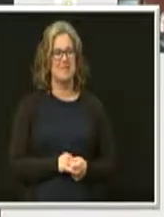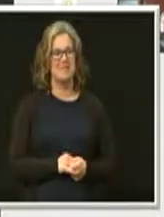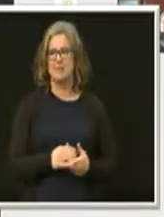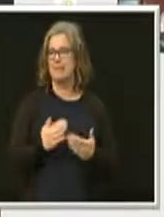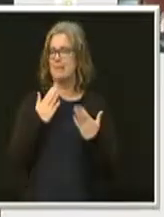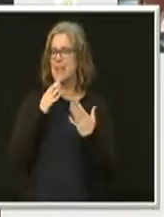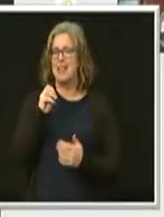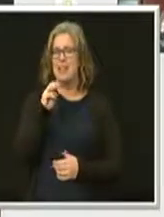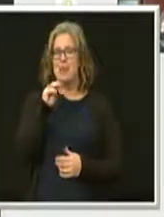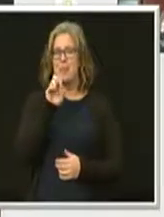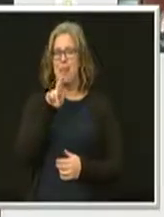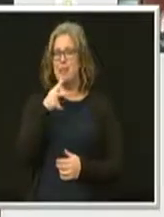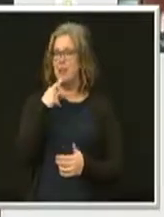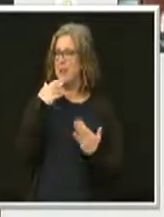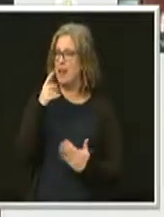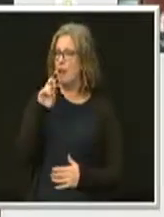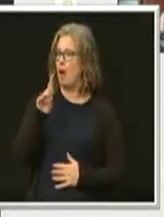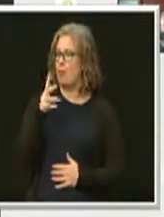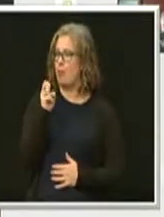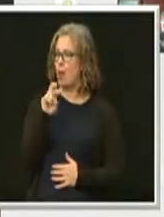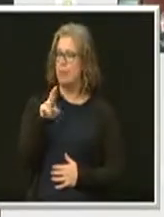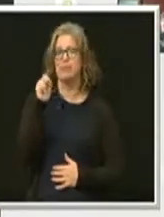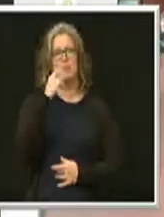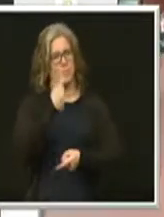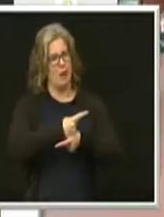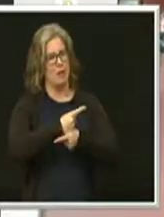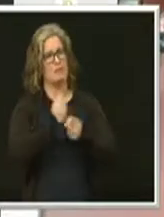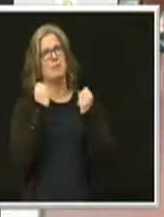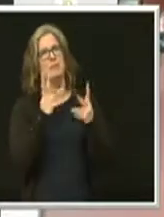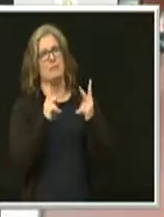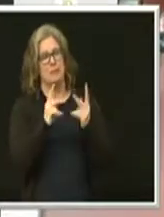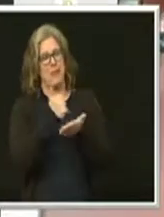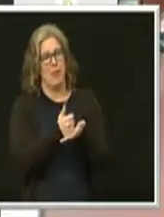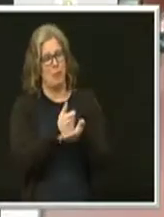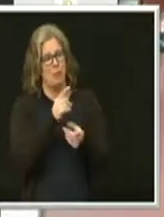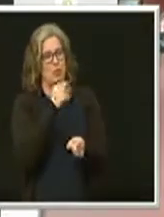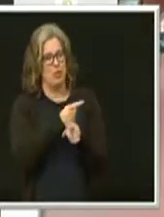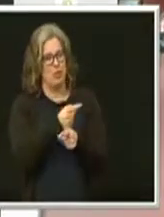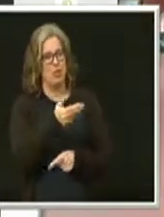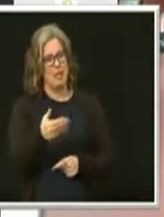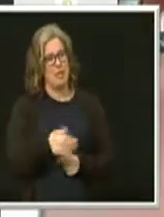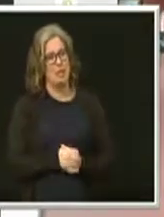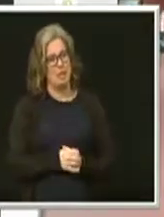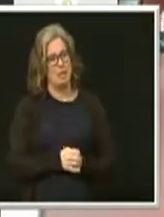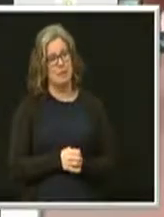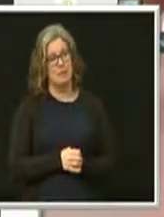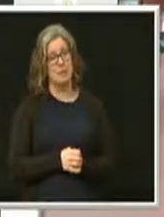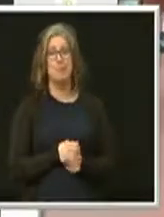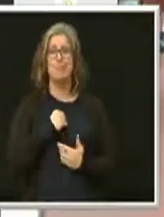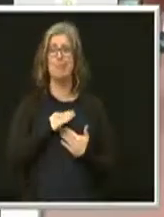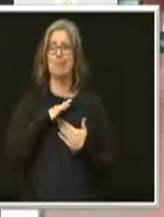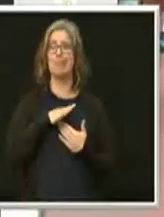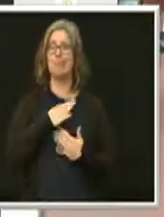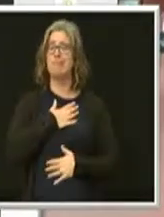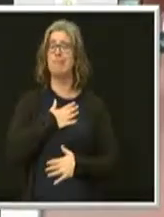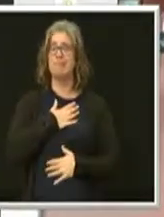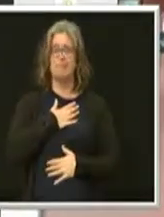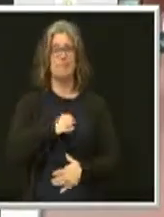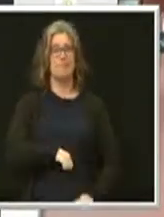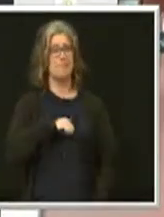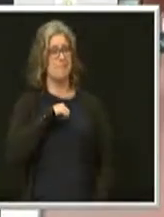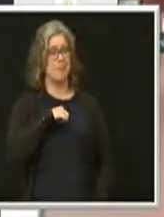Thank you, Dr. Moyer. And you're right. I mean, there's so many people helping and doing the right things that it's pretty uplifting, really. I mean, we're in the